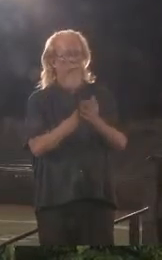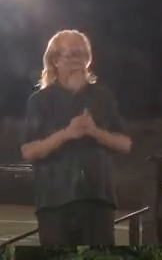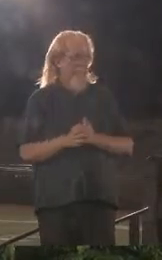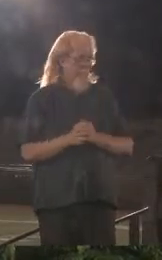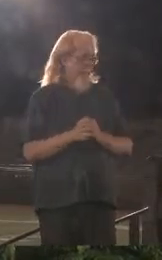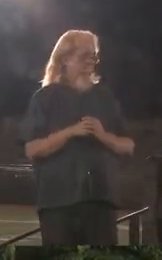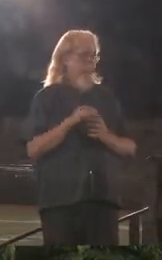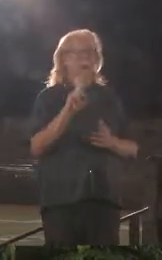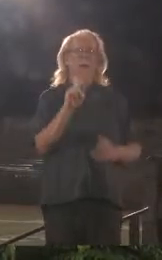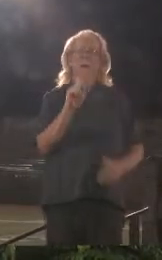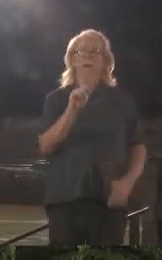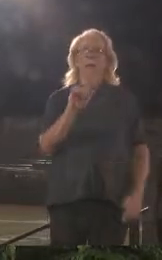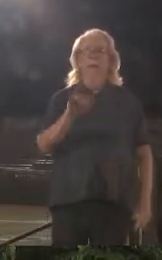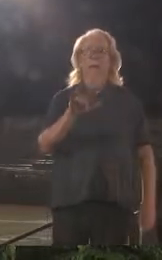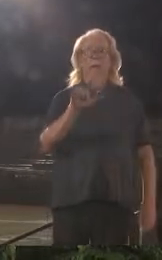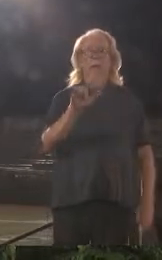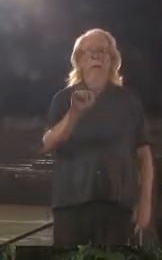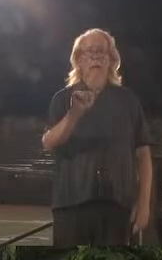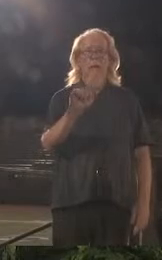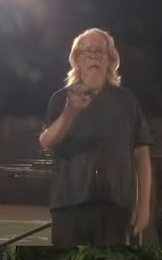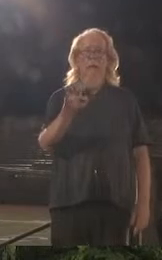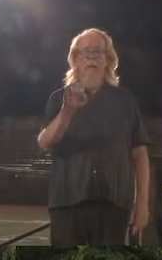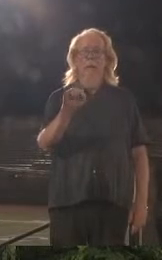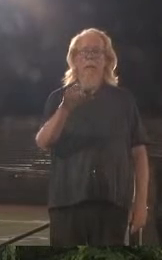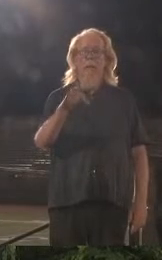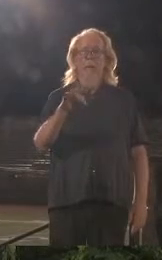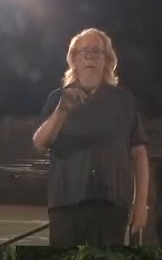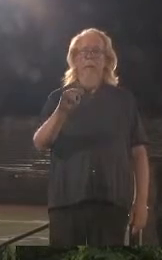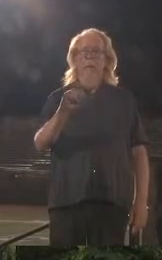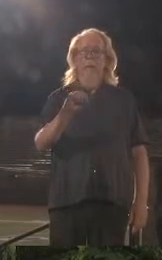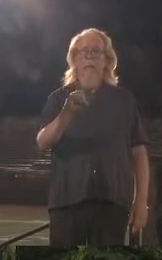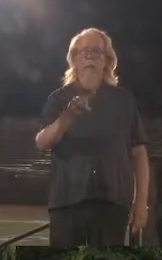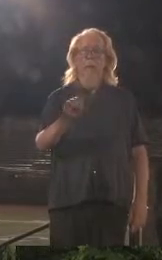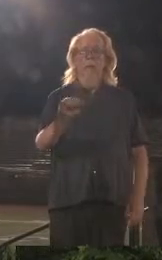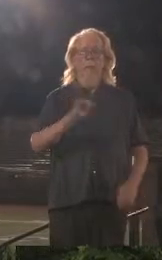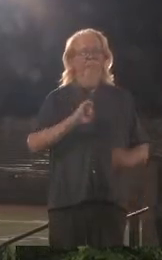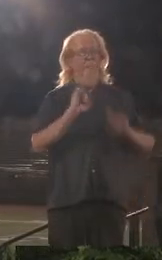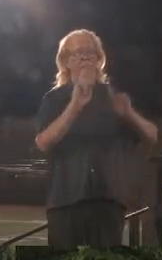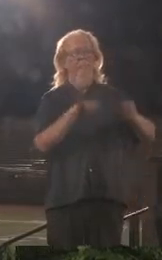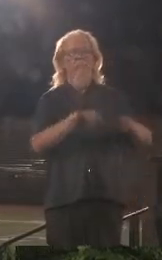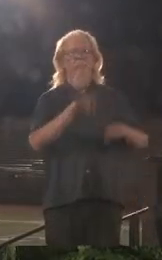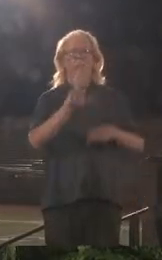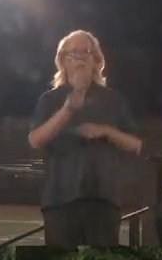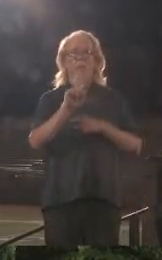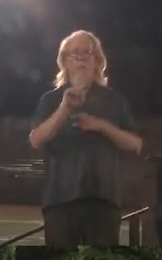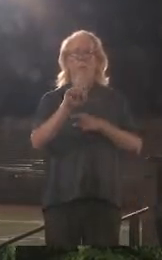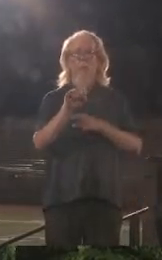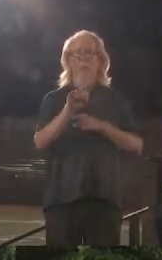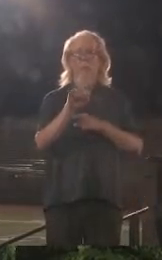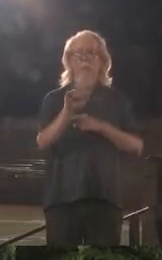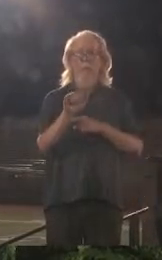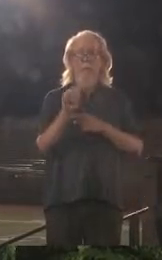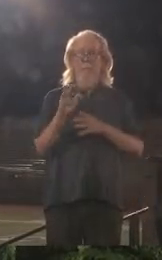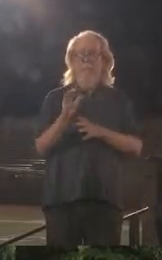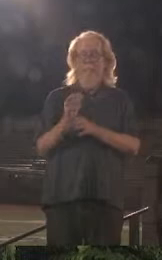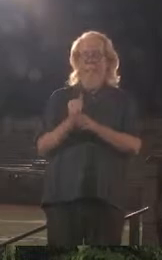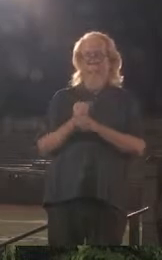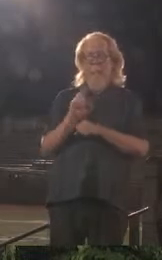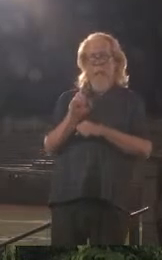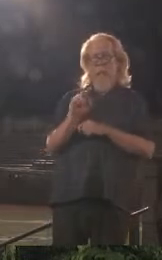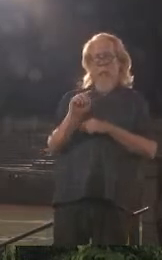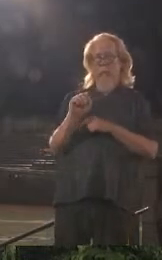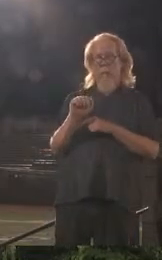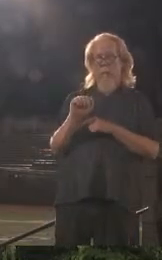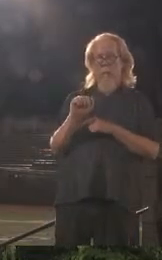Kayla Rose Espinoza will be attending the University of Texas at San Antonio, recipient of the UTSA grant.